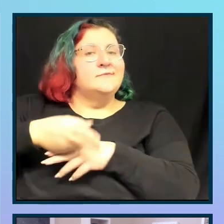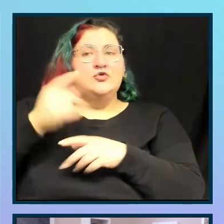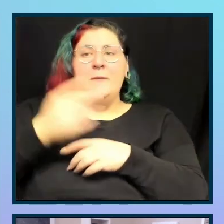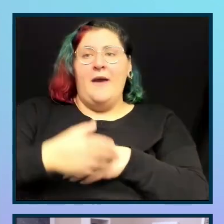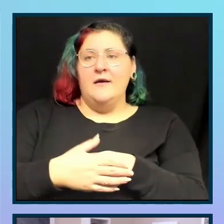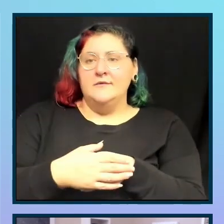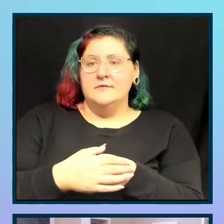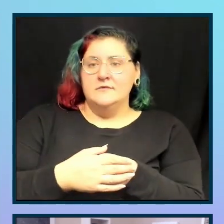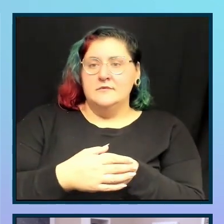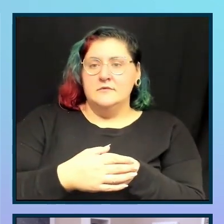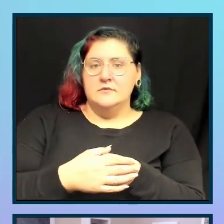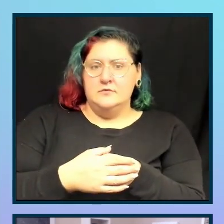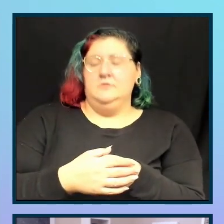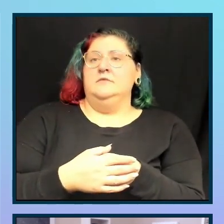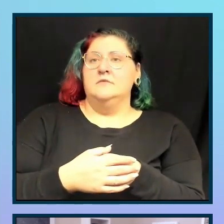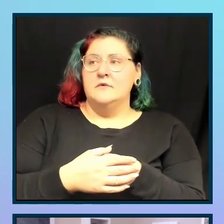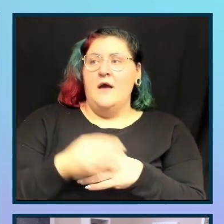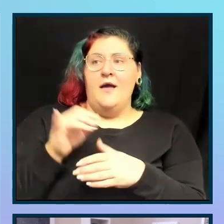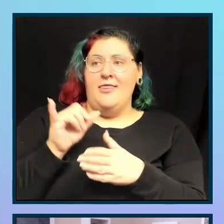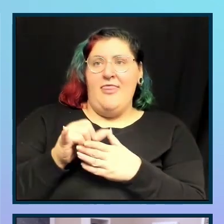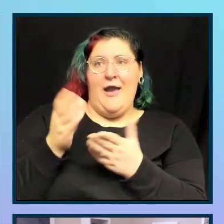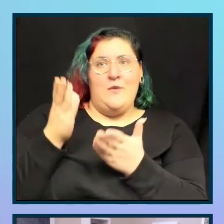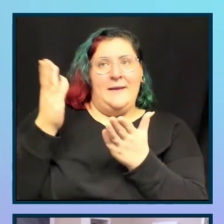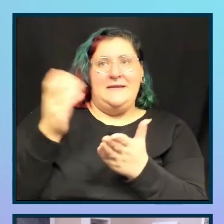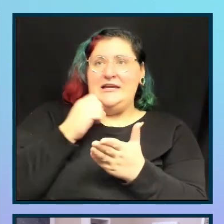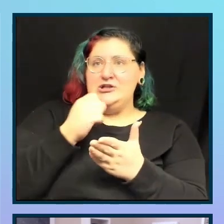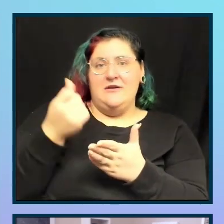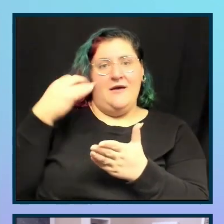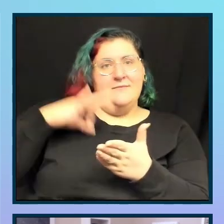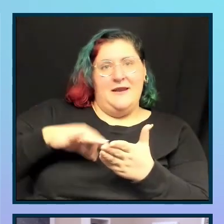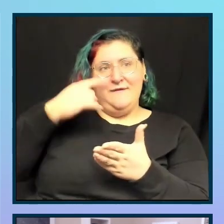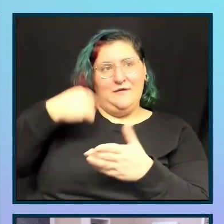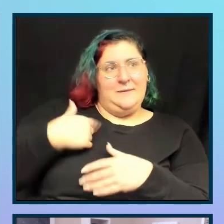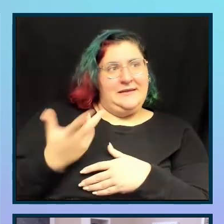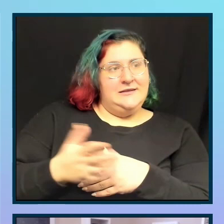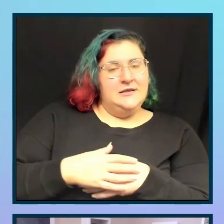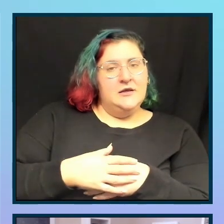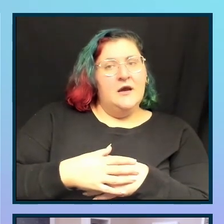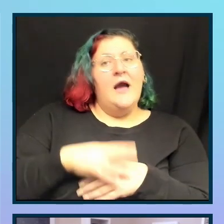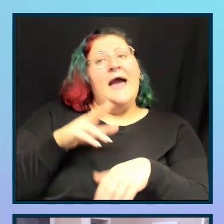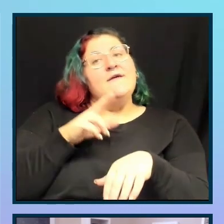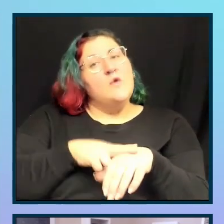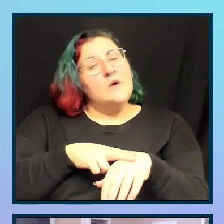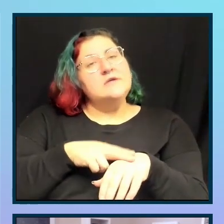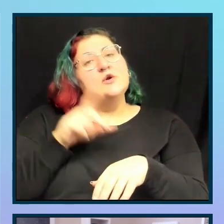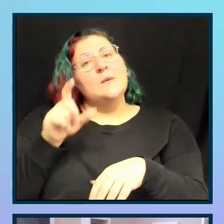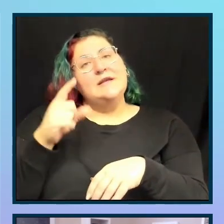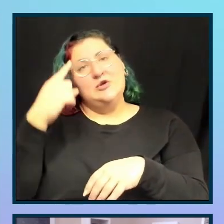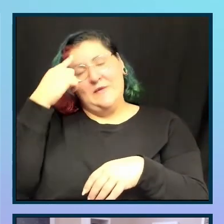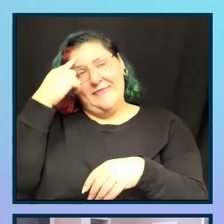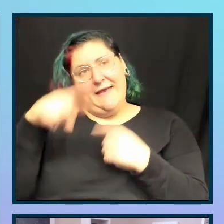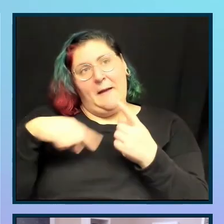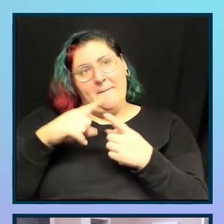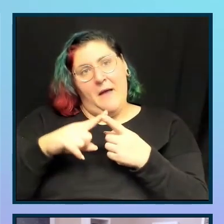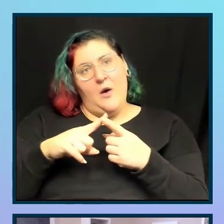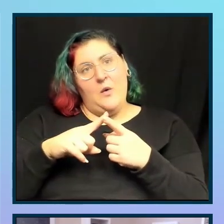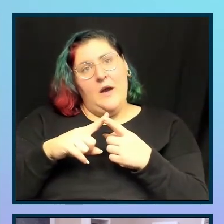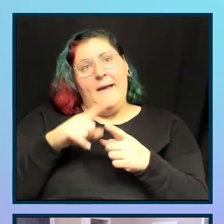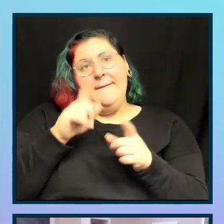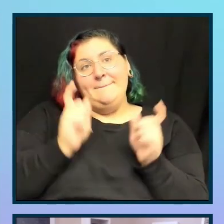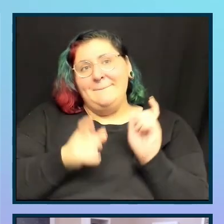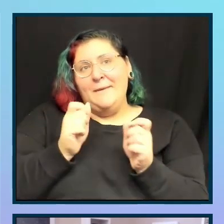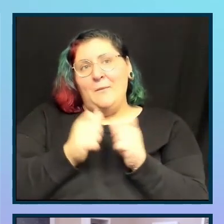me. And of course, we need to take people with disabilities into account during data collection. It's